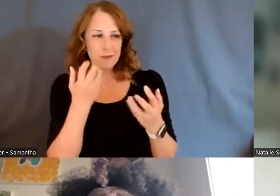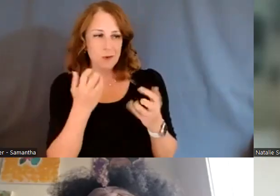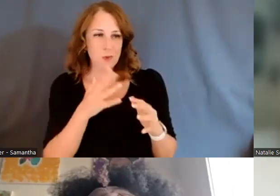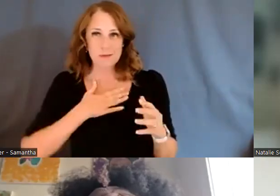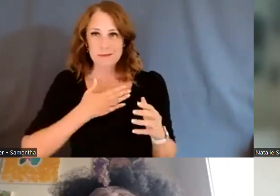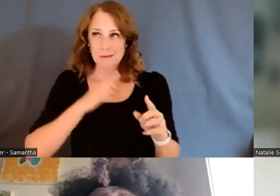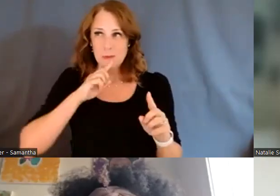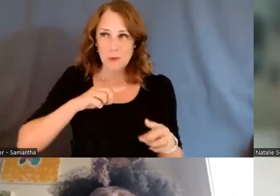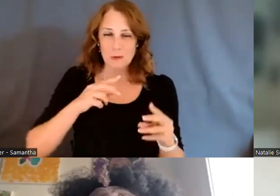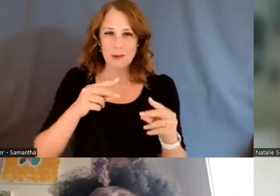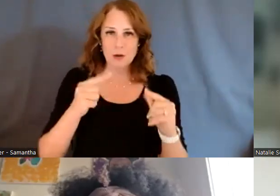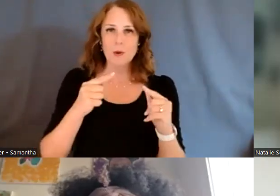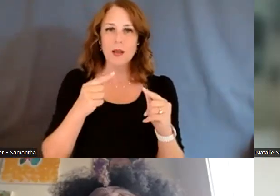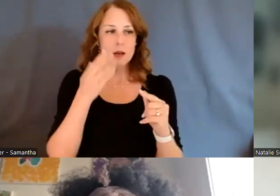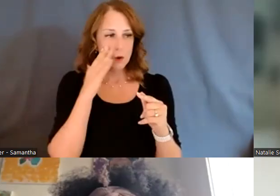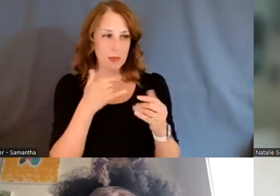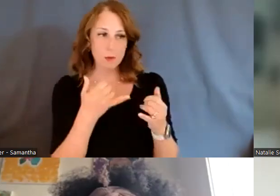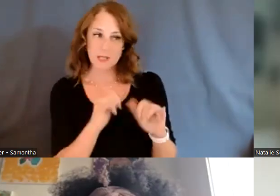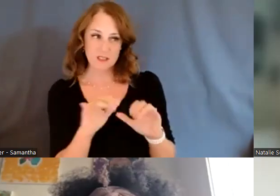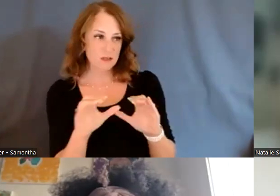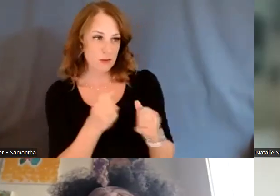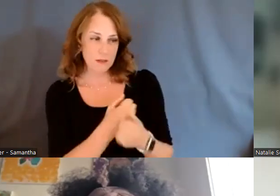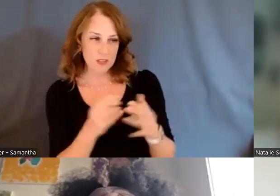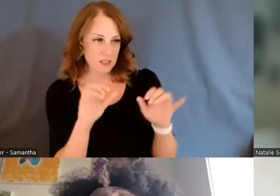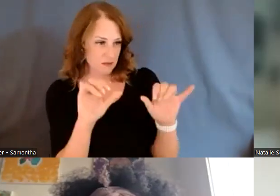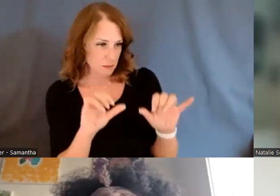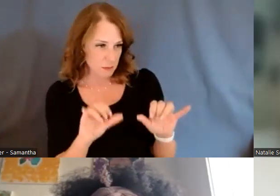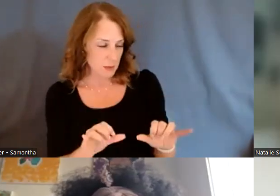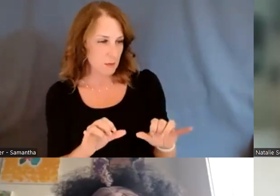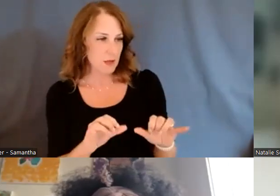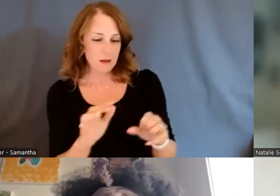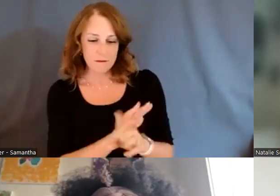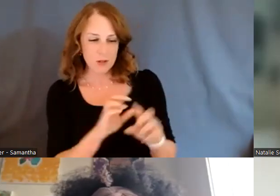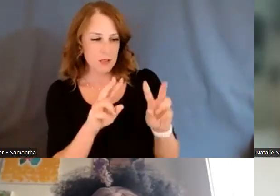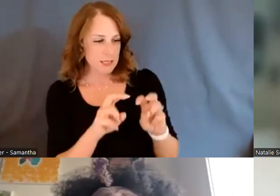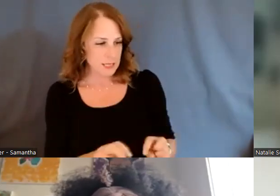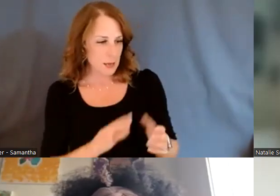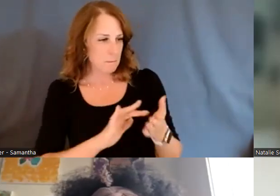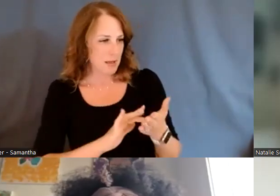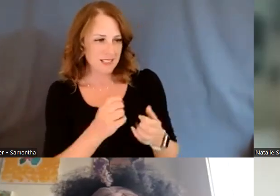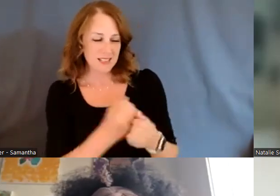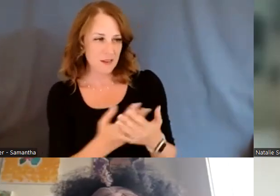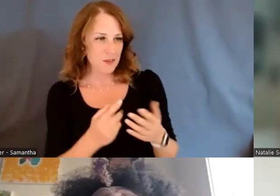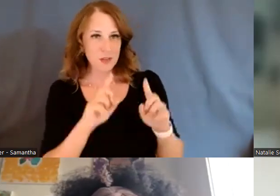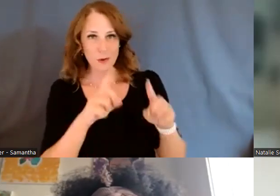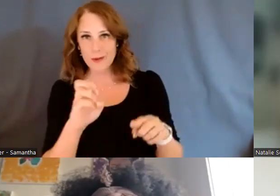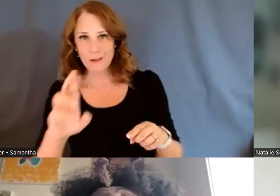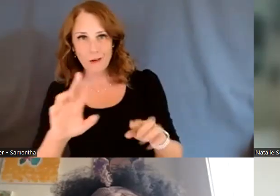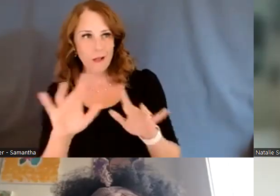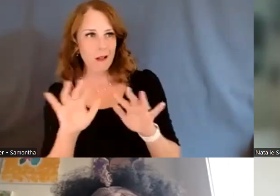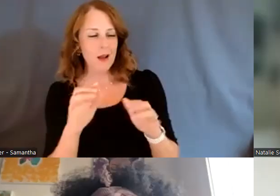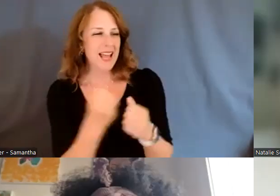knowing that we can still do everything exactly the same. They can get the full exam, they can get the medicines, they can see an ER doc, they can all the